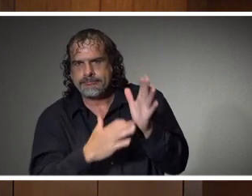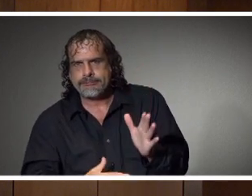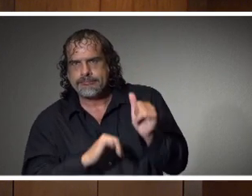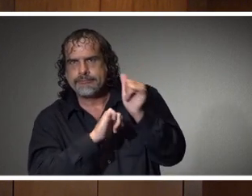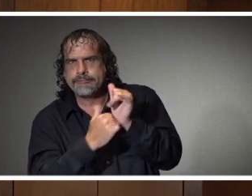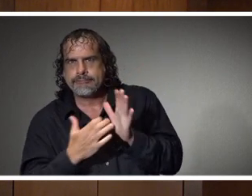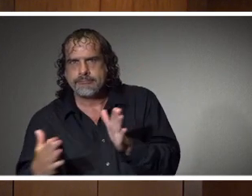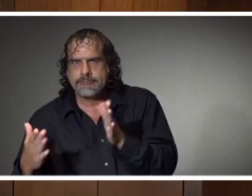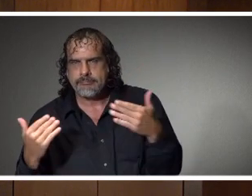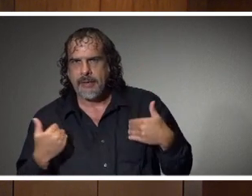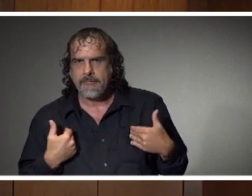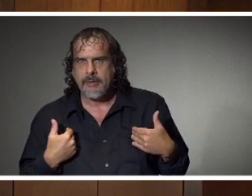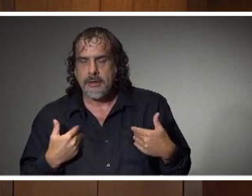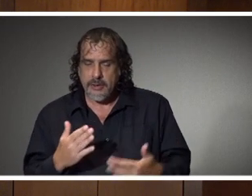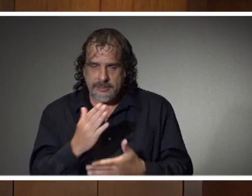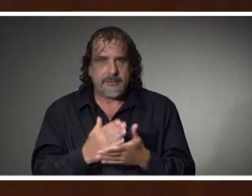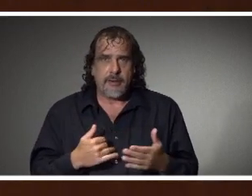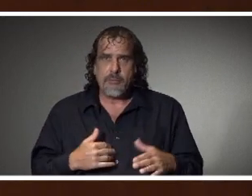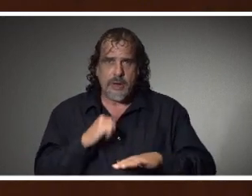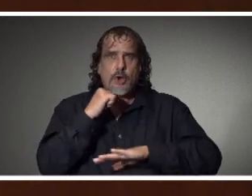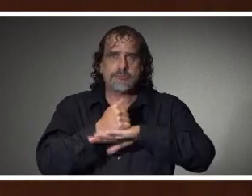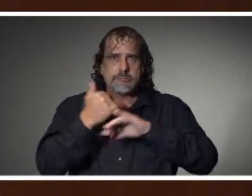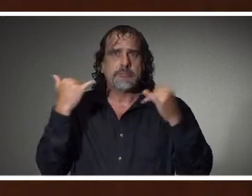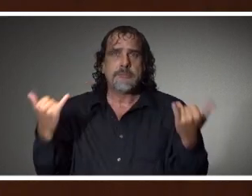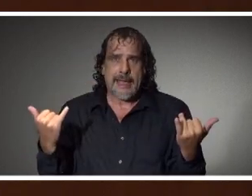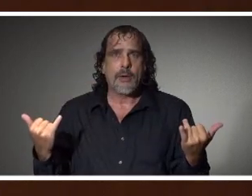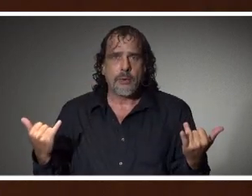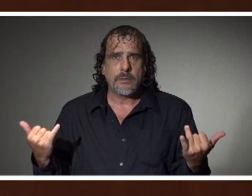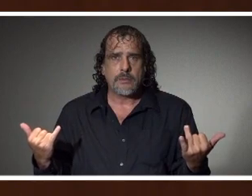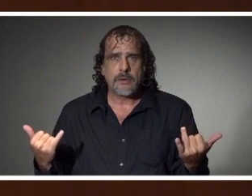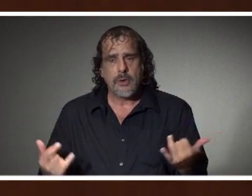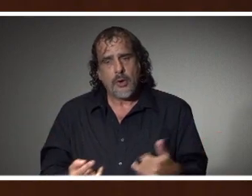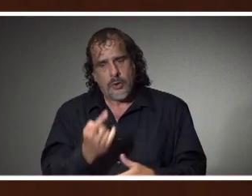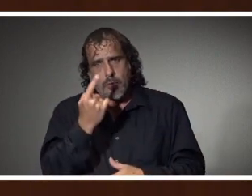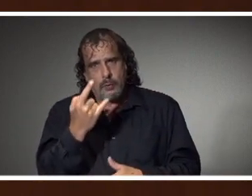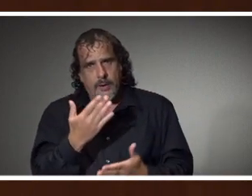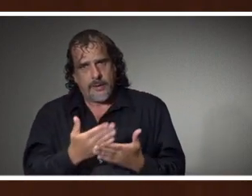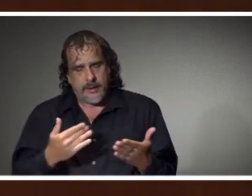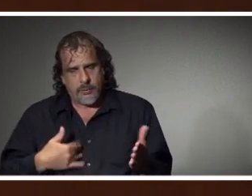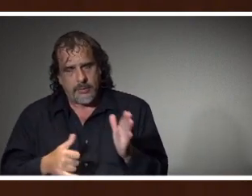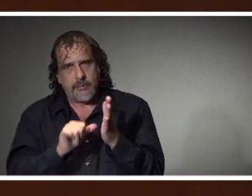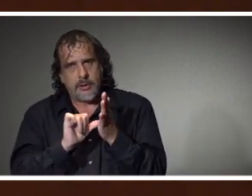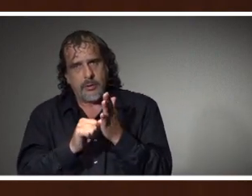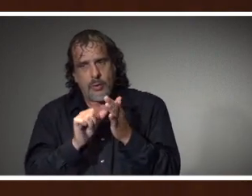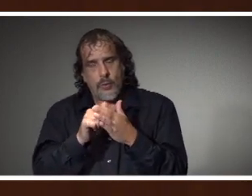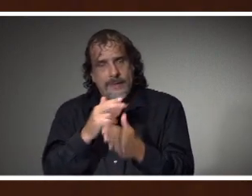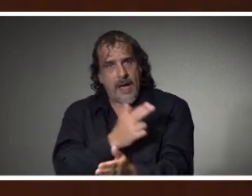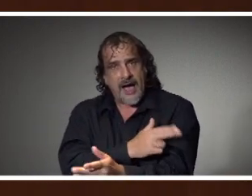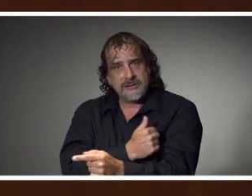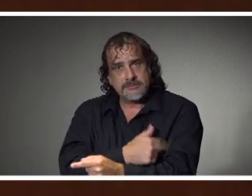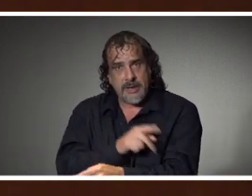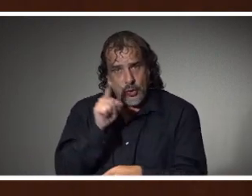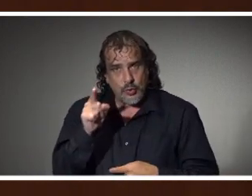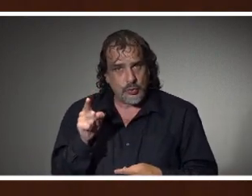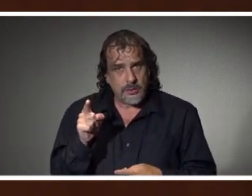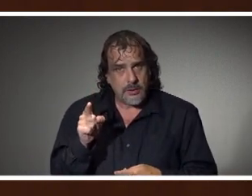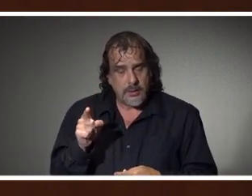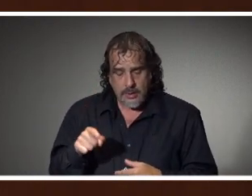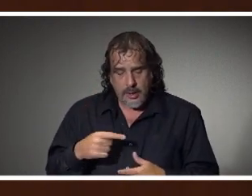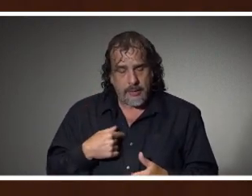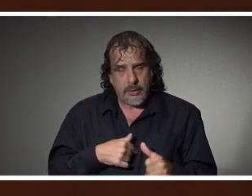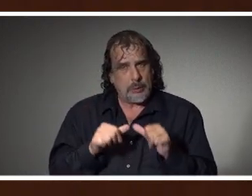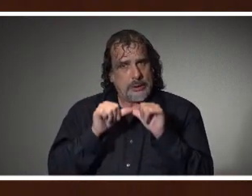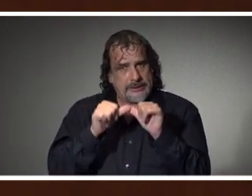there are plans that need to be activated now. And one of the things that we've emphasized with our health systems and that we'll